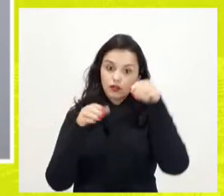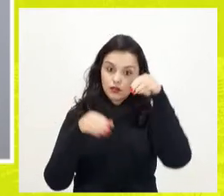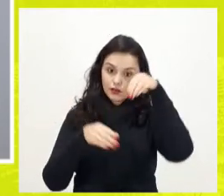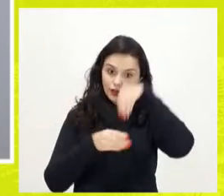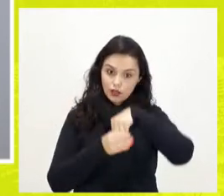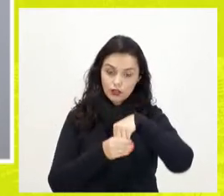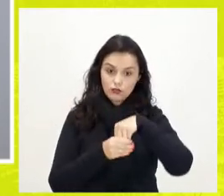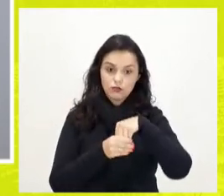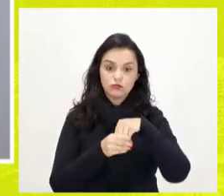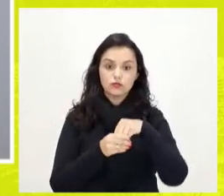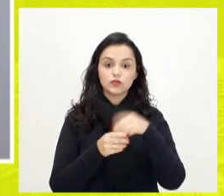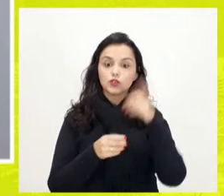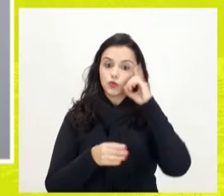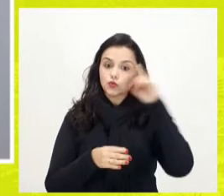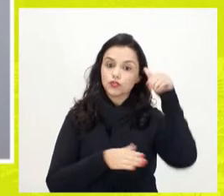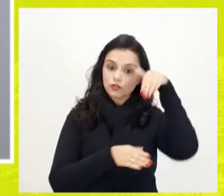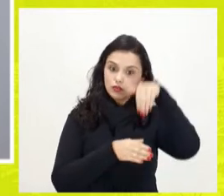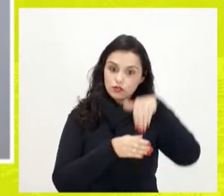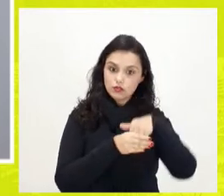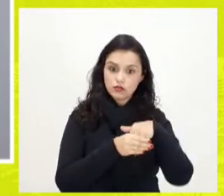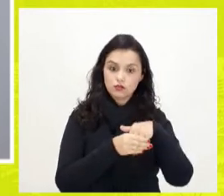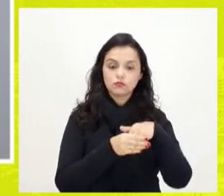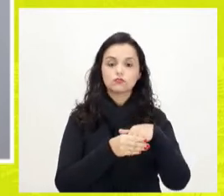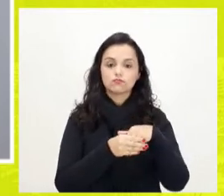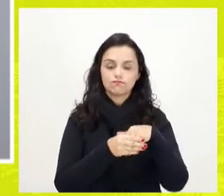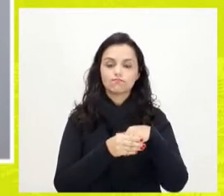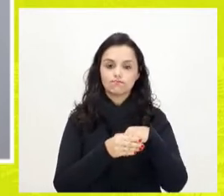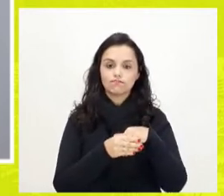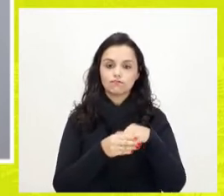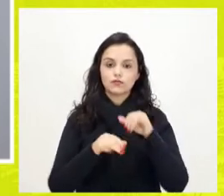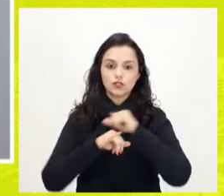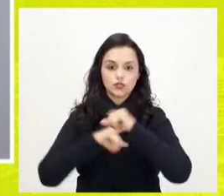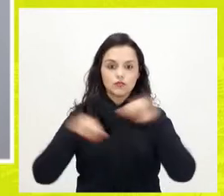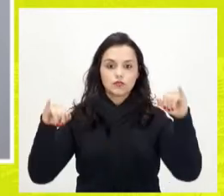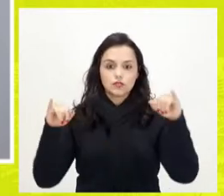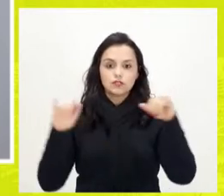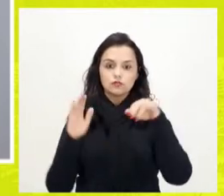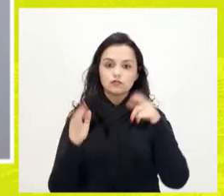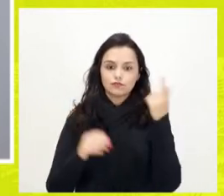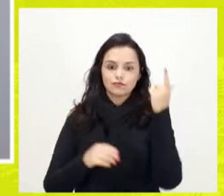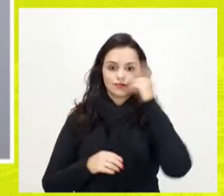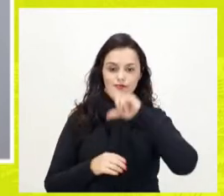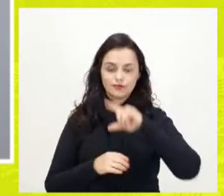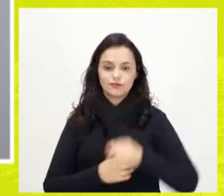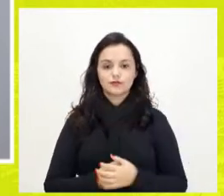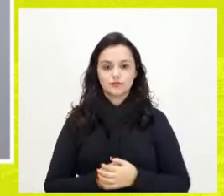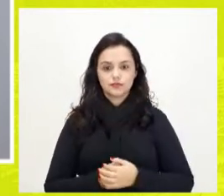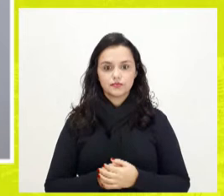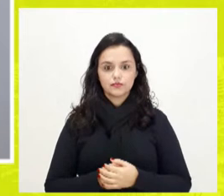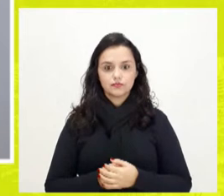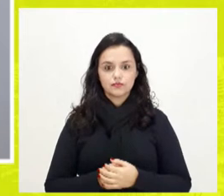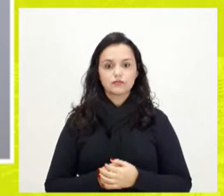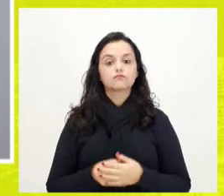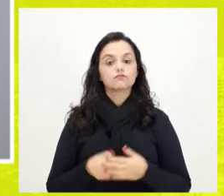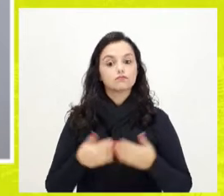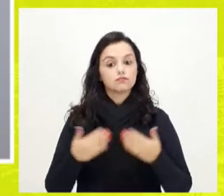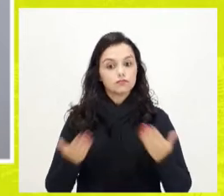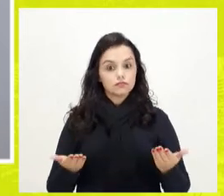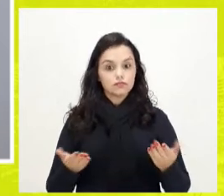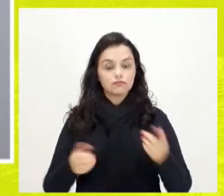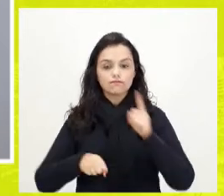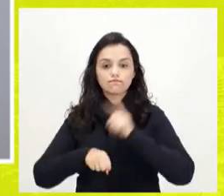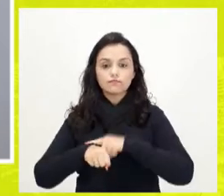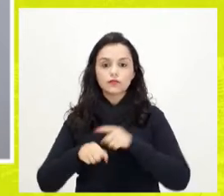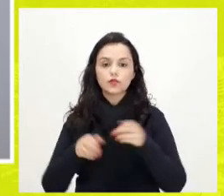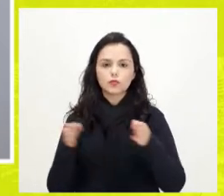during the election process but there on the voting day and this moment